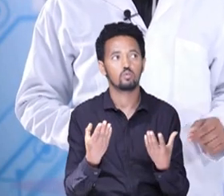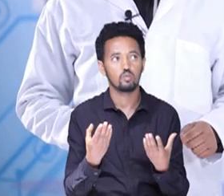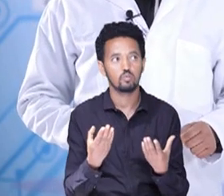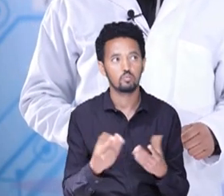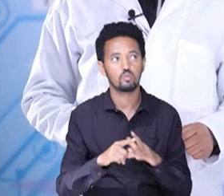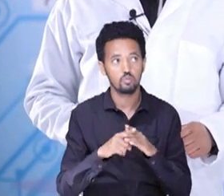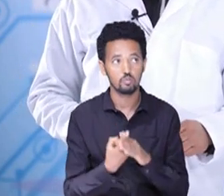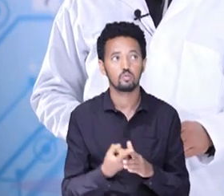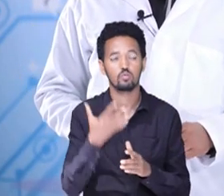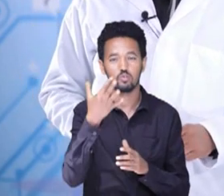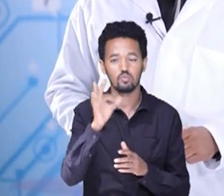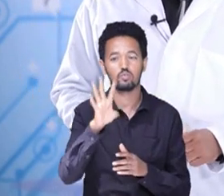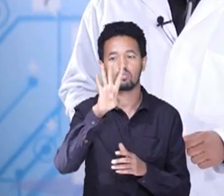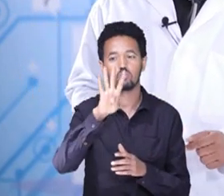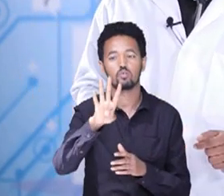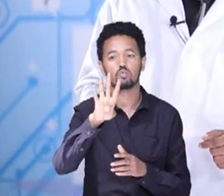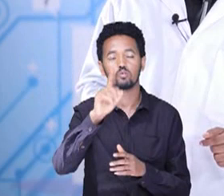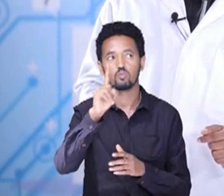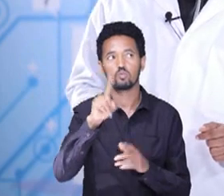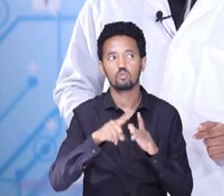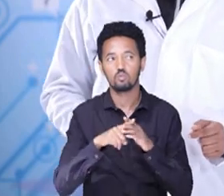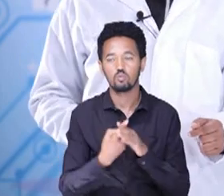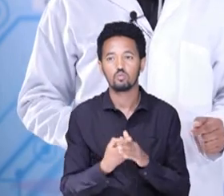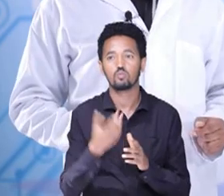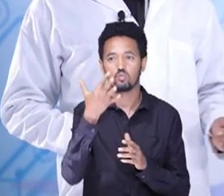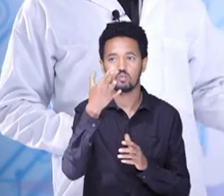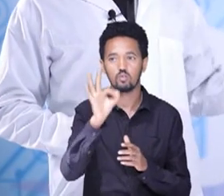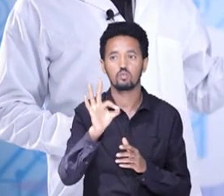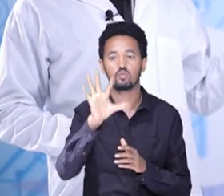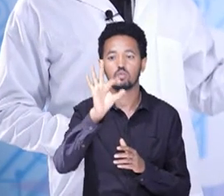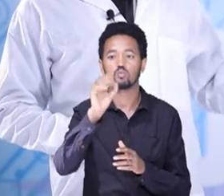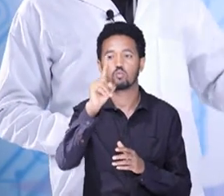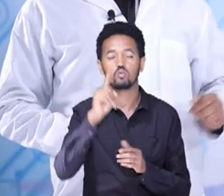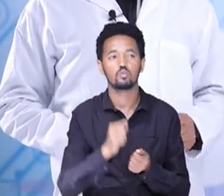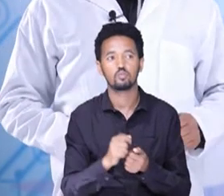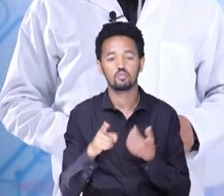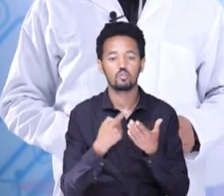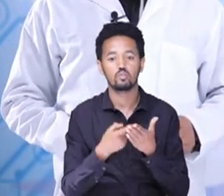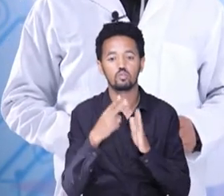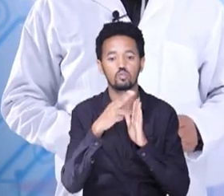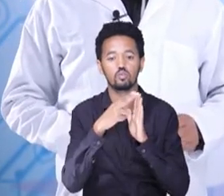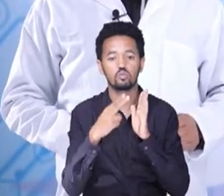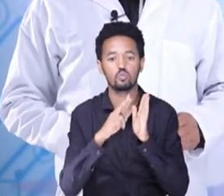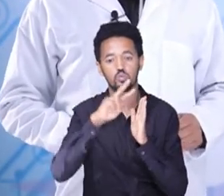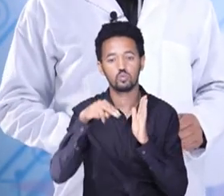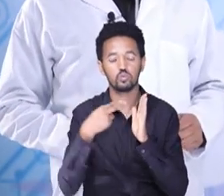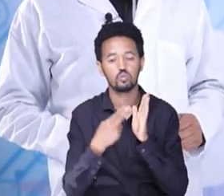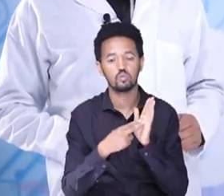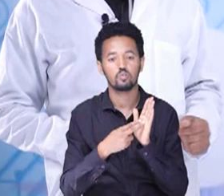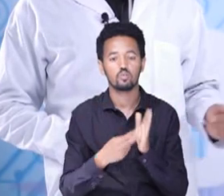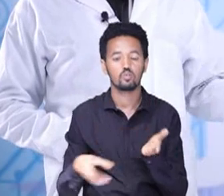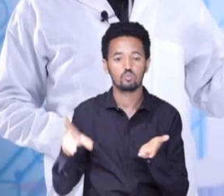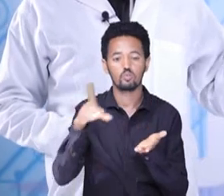from 1941 up to 1991. This unit